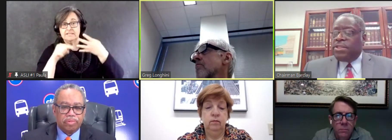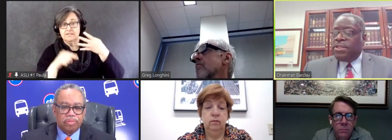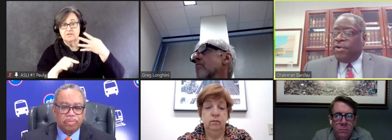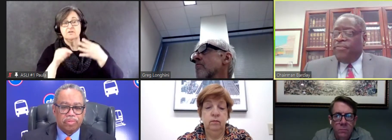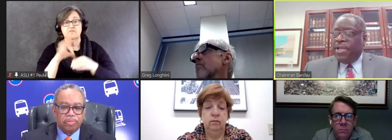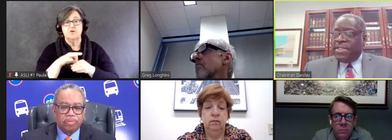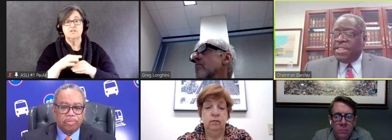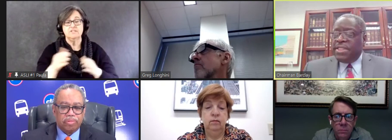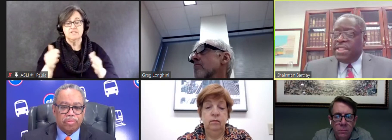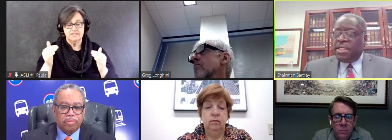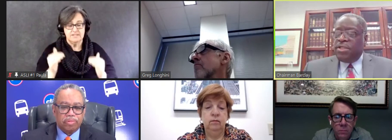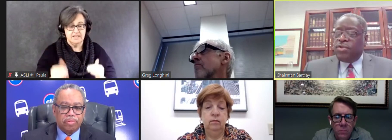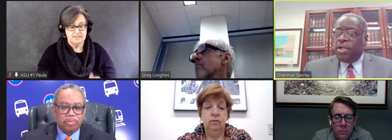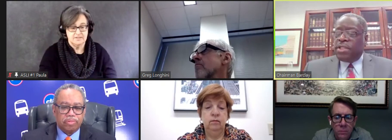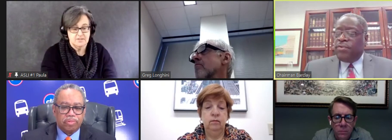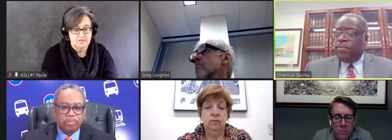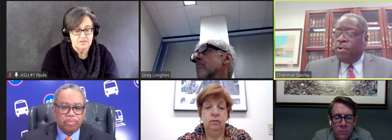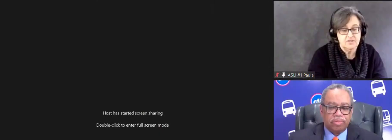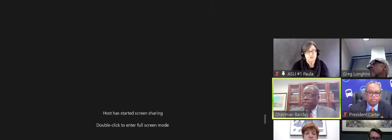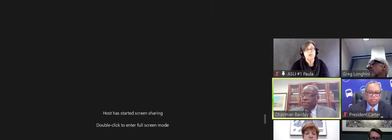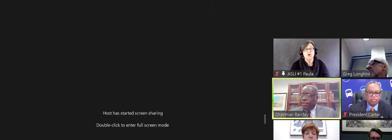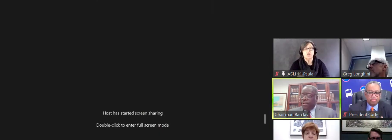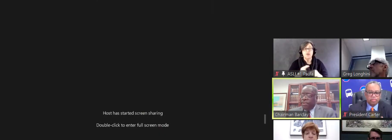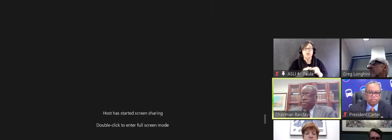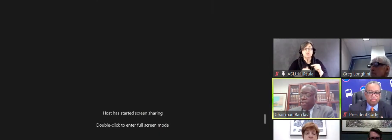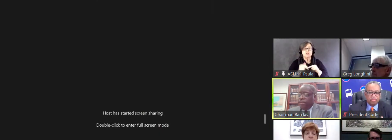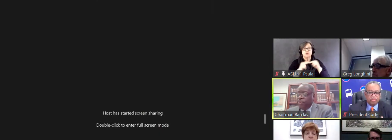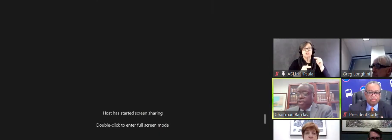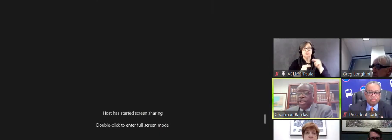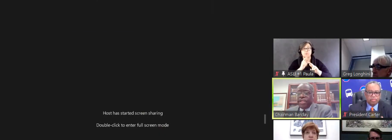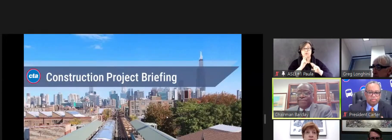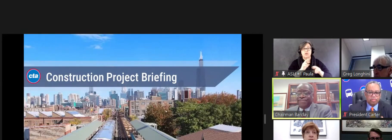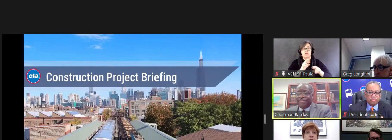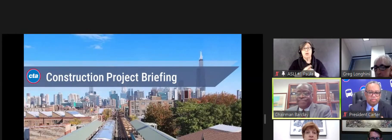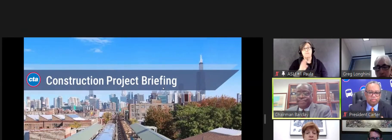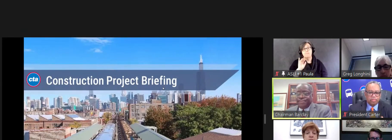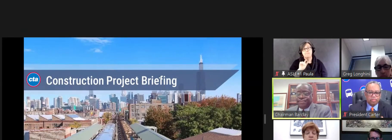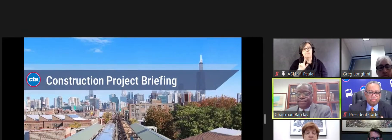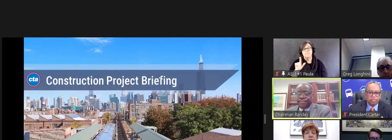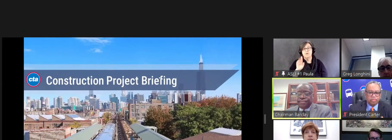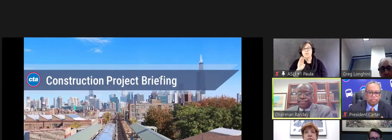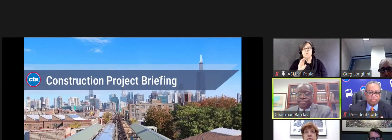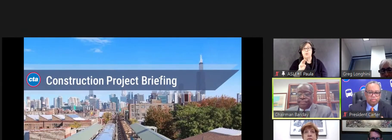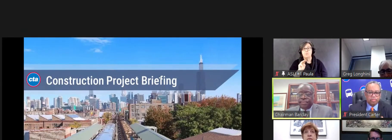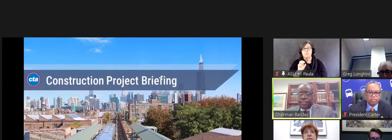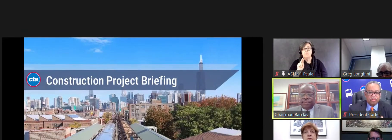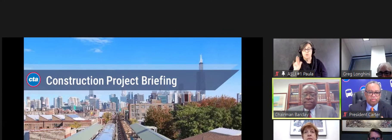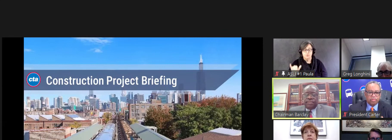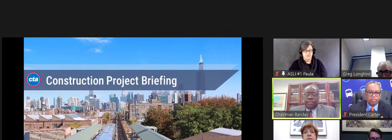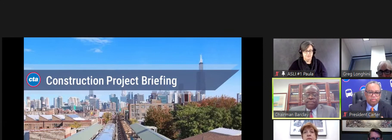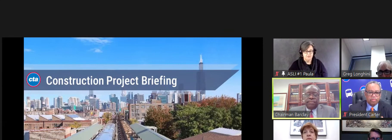Our next order of business is the construction report. Bill Mooney.